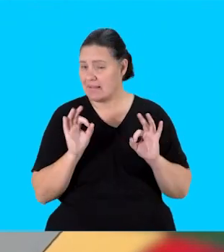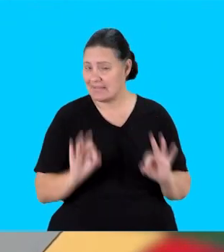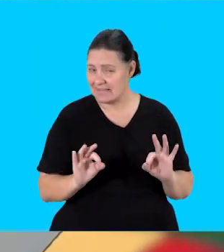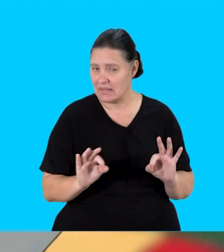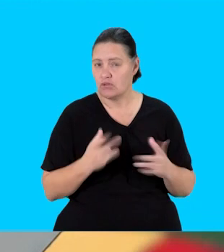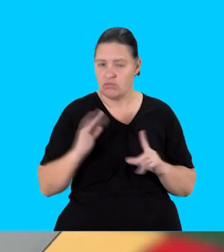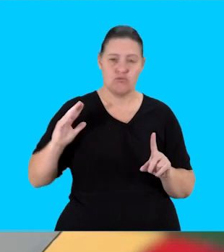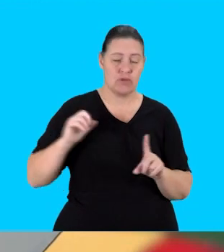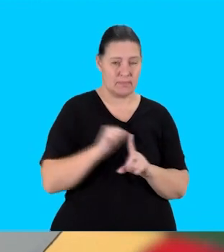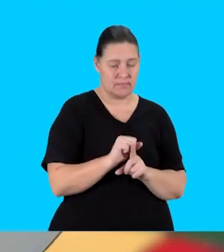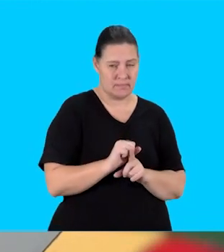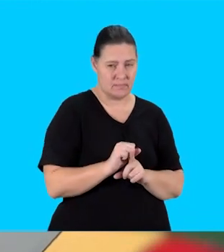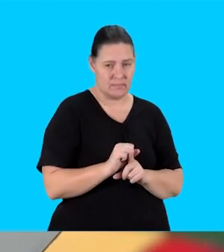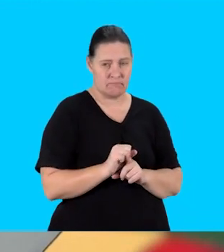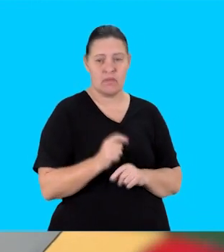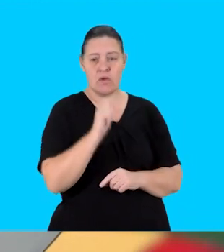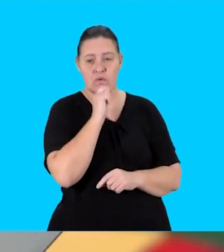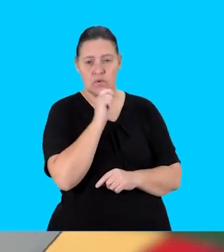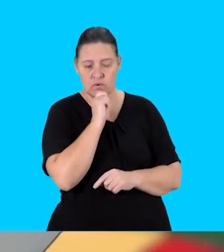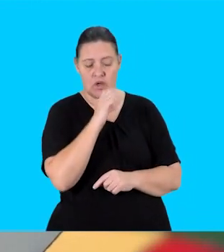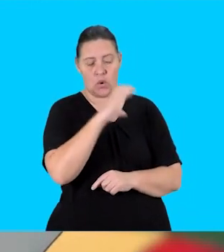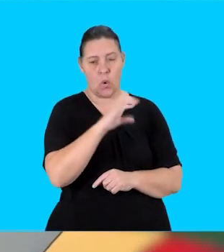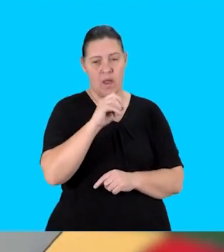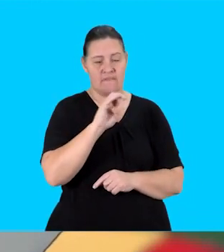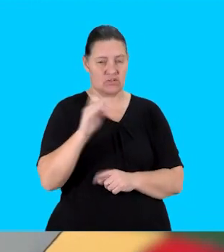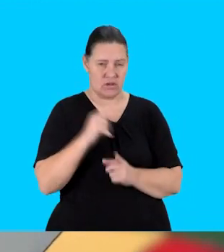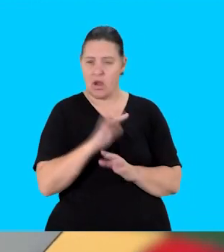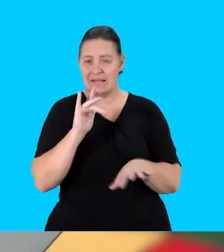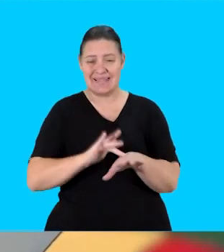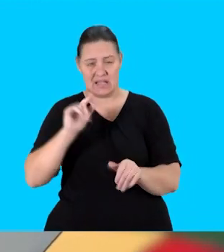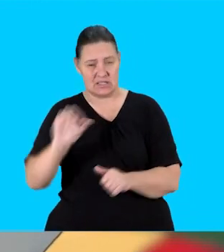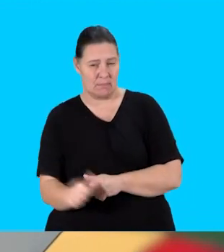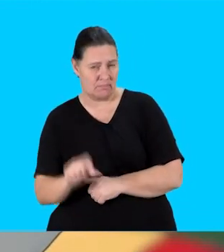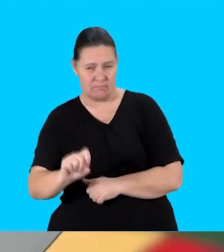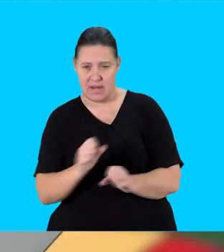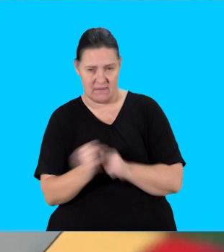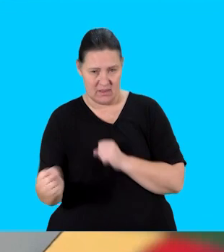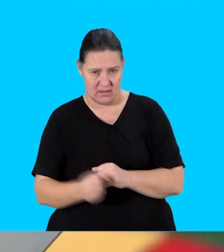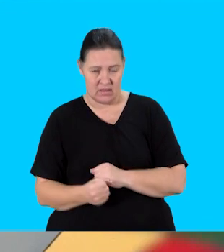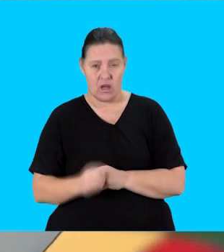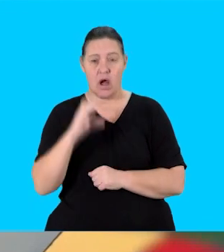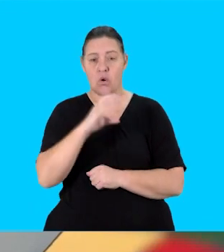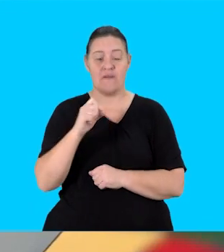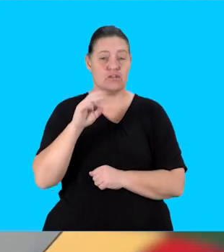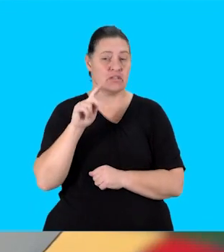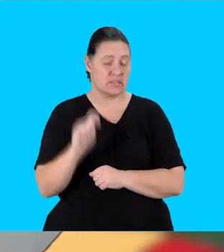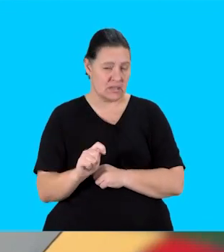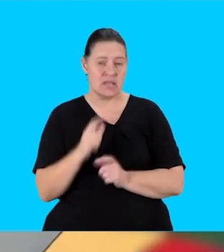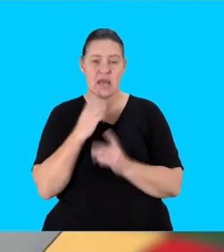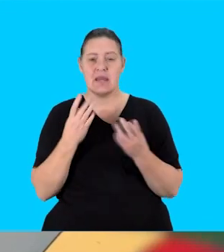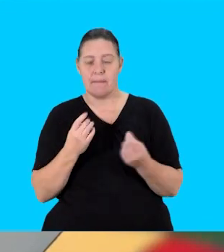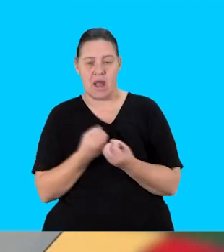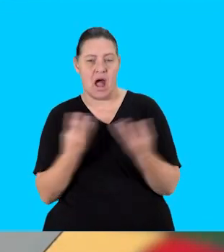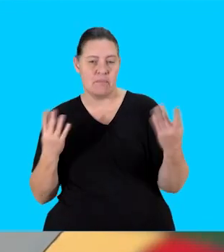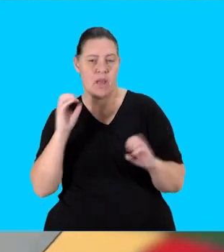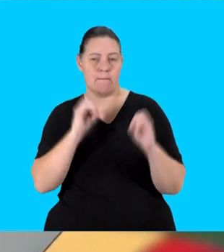equations as to recap quickly, we use the coefficients, we never touch the subscripts. The coefficients are determining